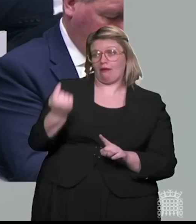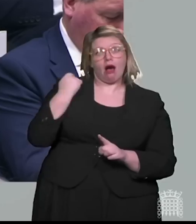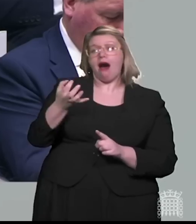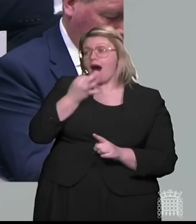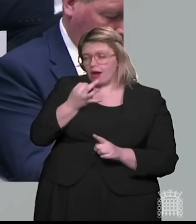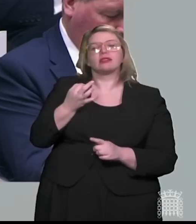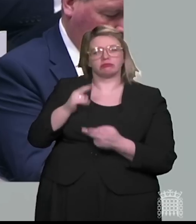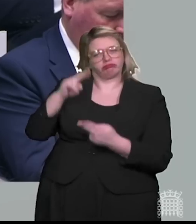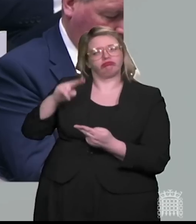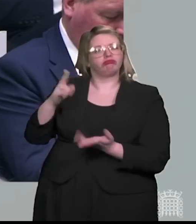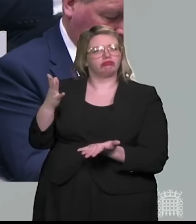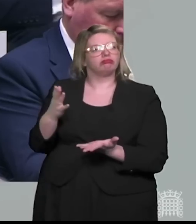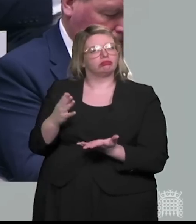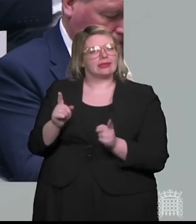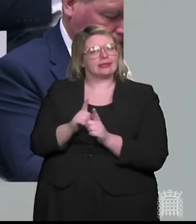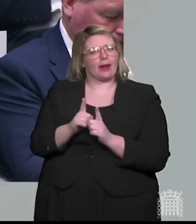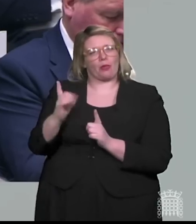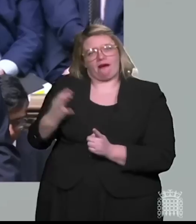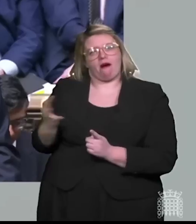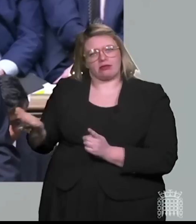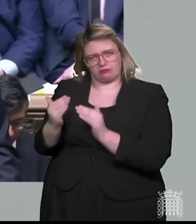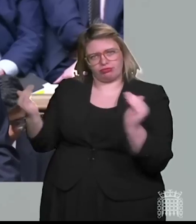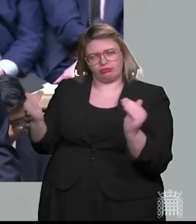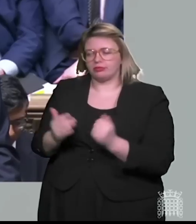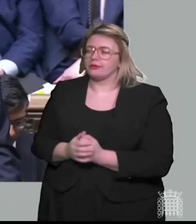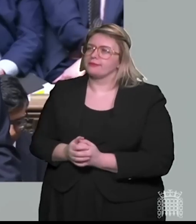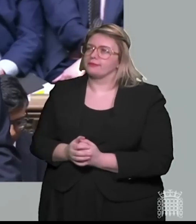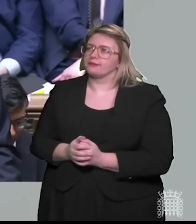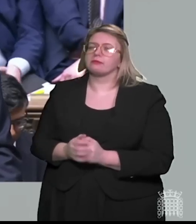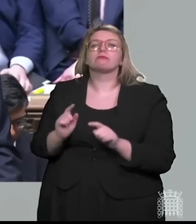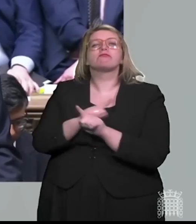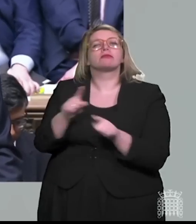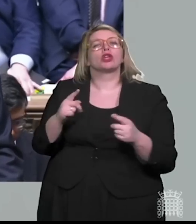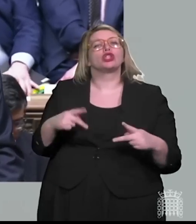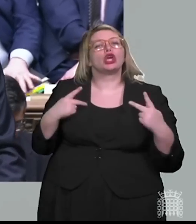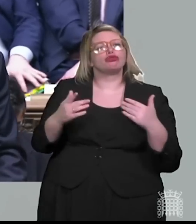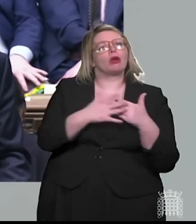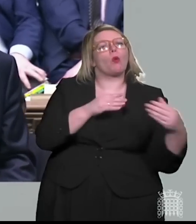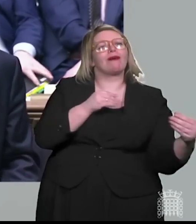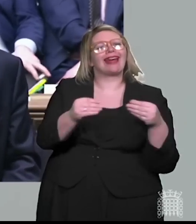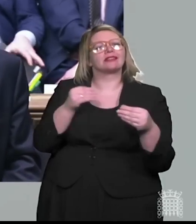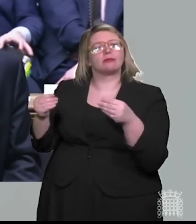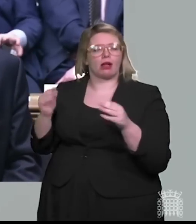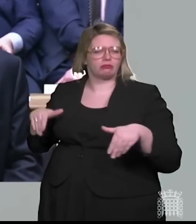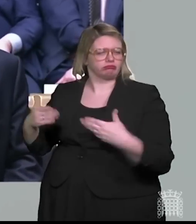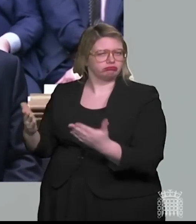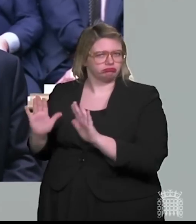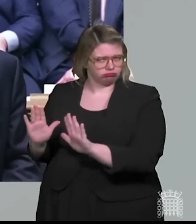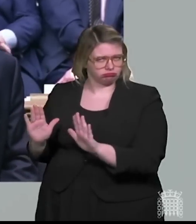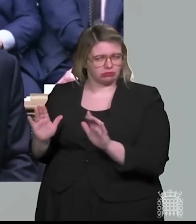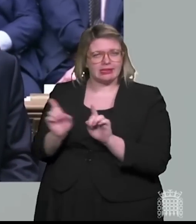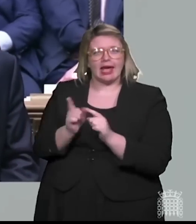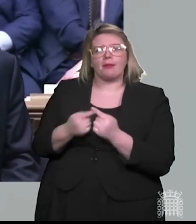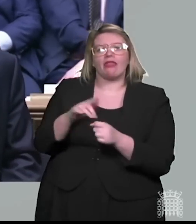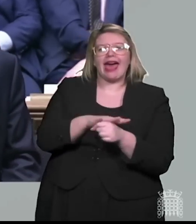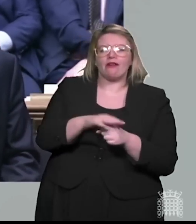requested. I will also offer providers more flexibility in how they operate in line with other parts of